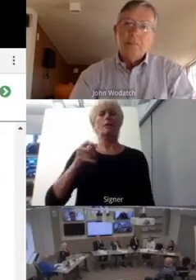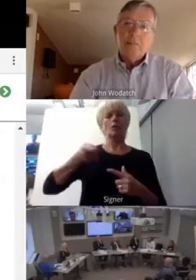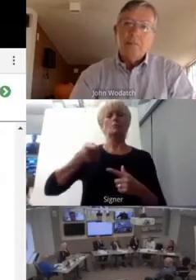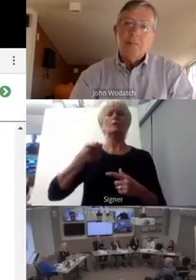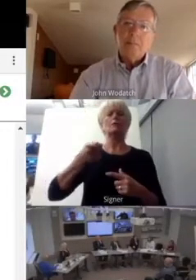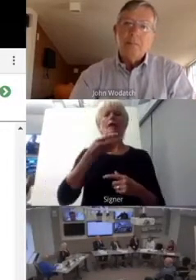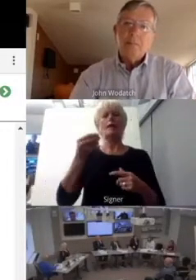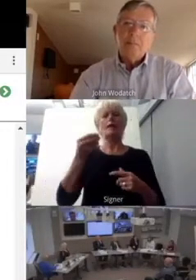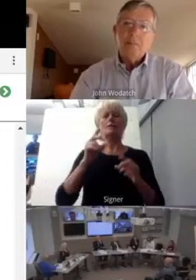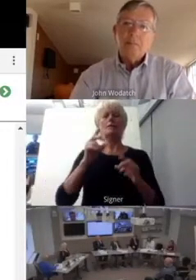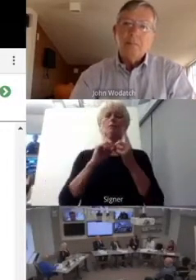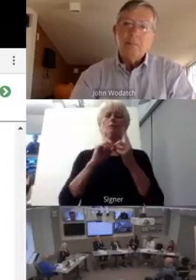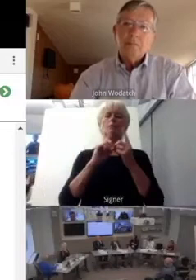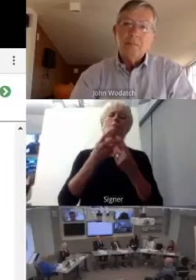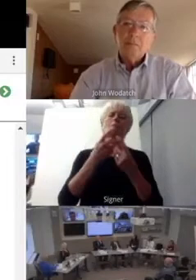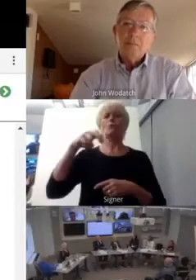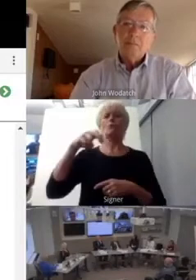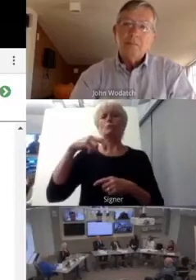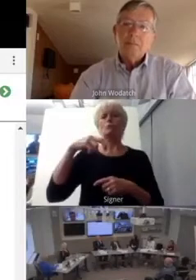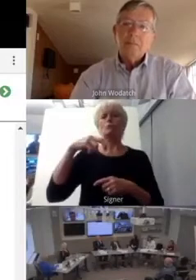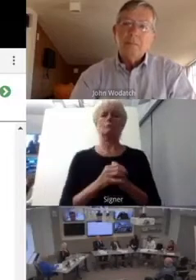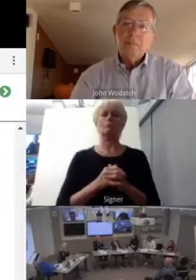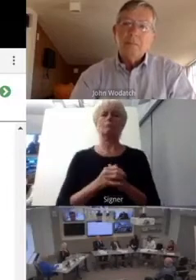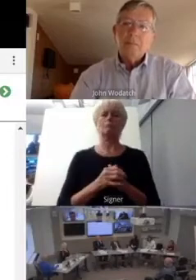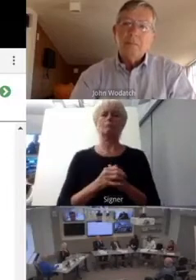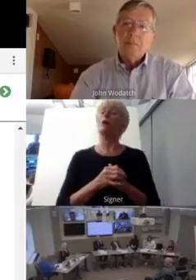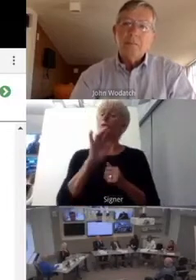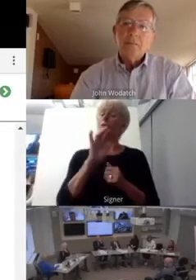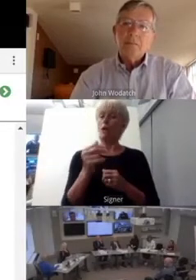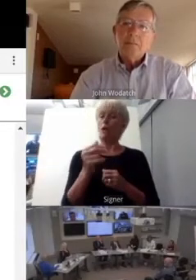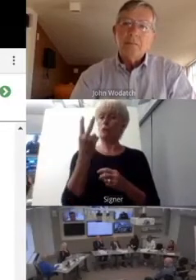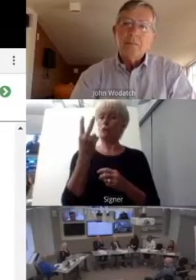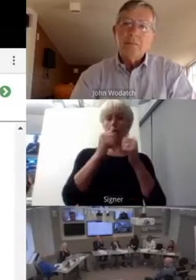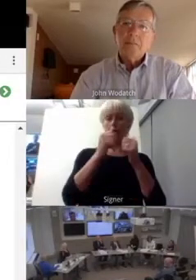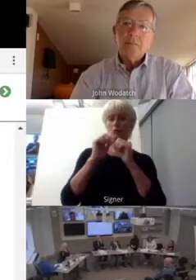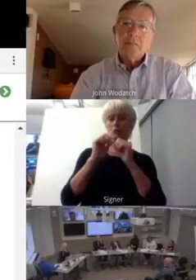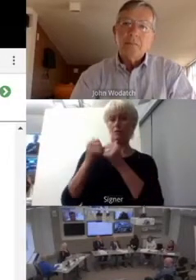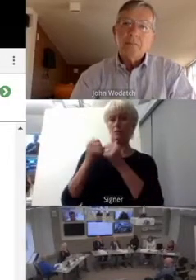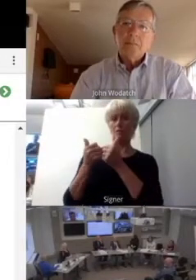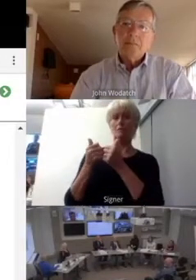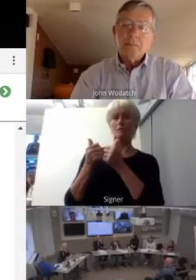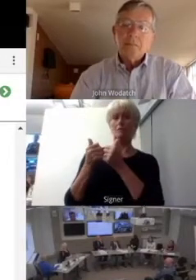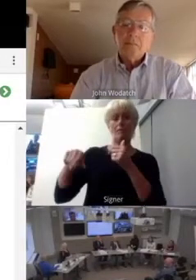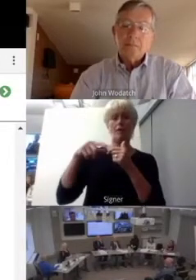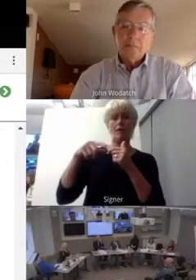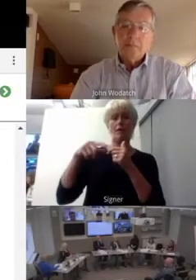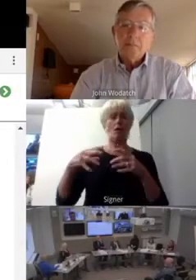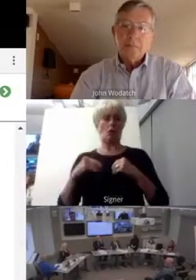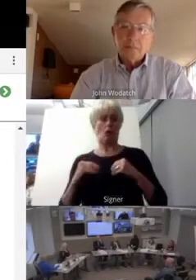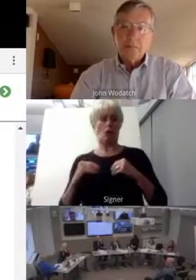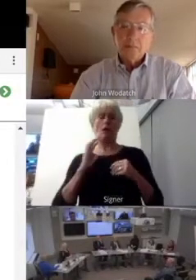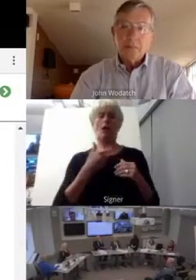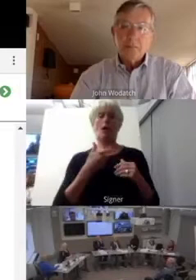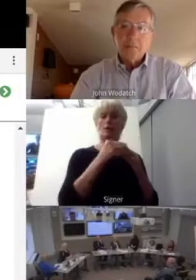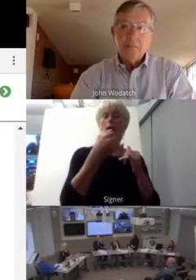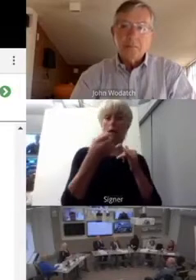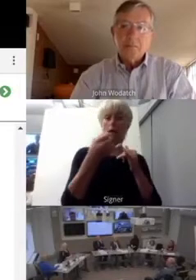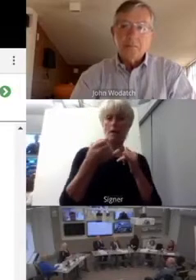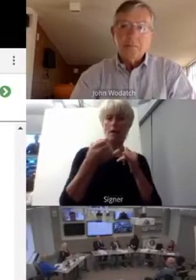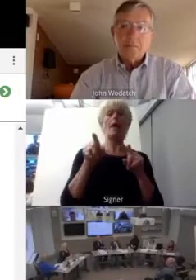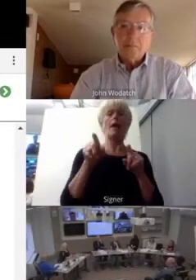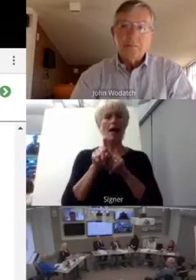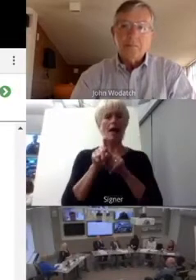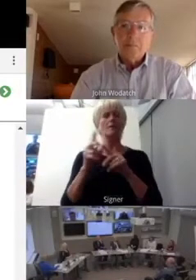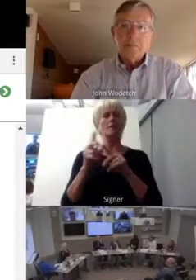those 2 agencies adopt our guidelines as an enforceable standard, it then becomes law. The